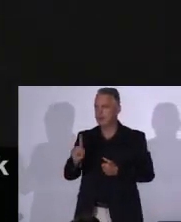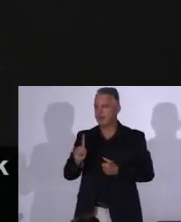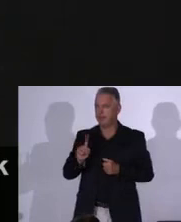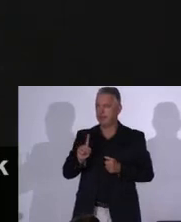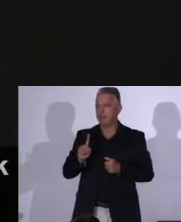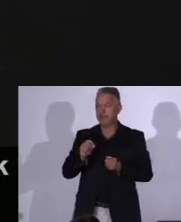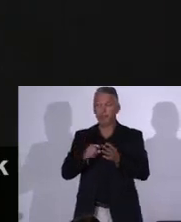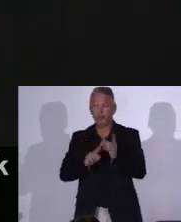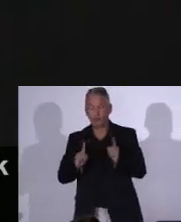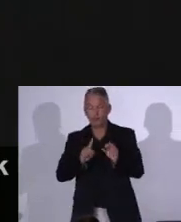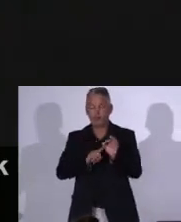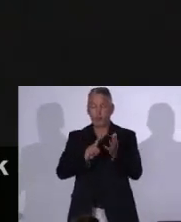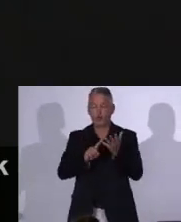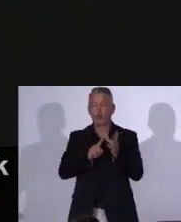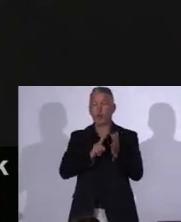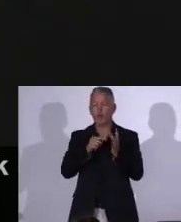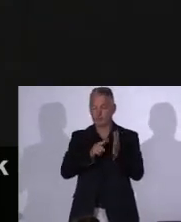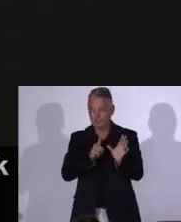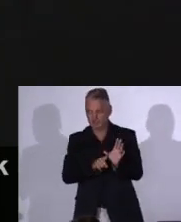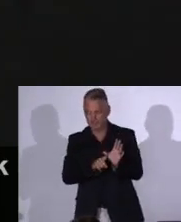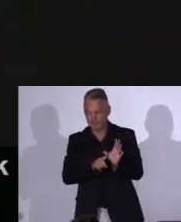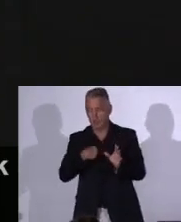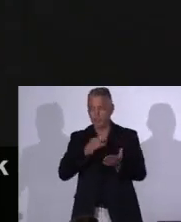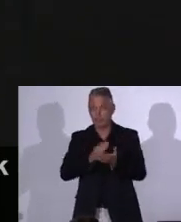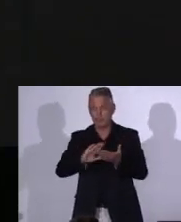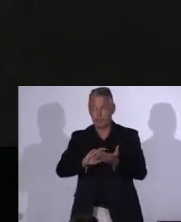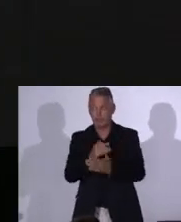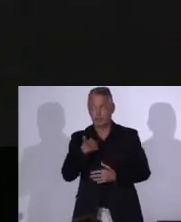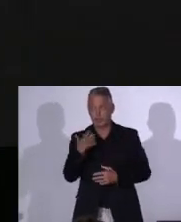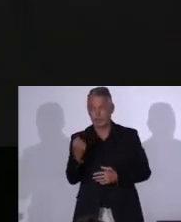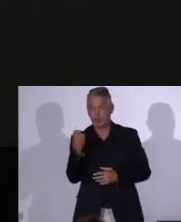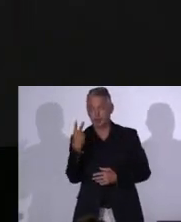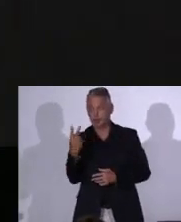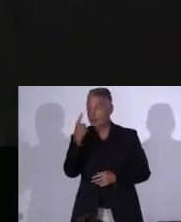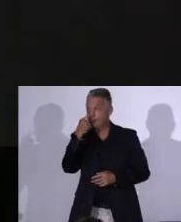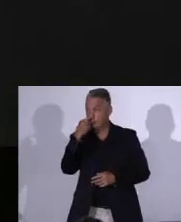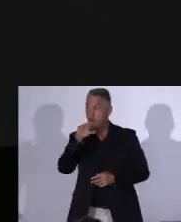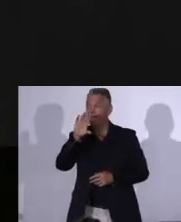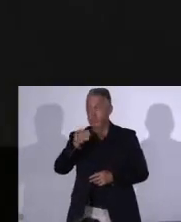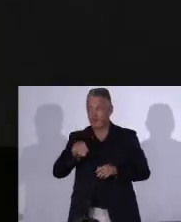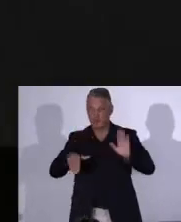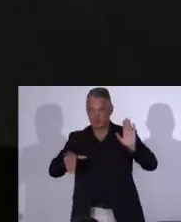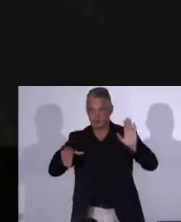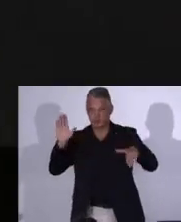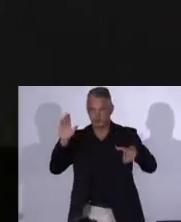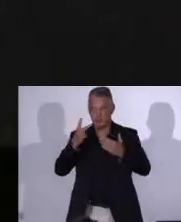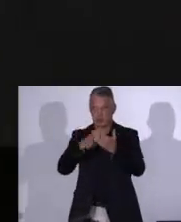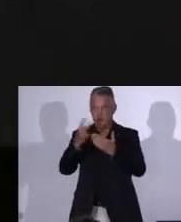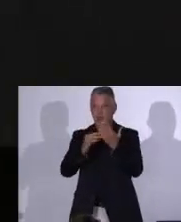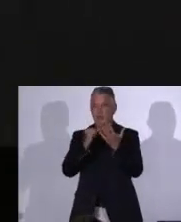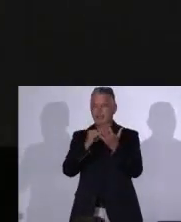course. And I'm really pleased that we have two people from an incredible program at Sandringham